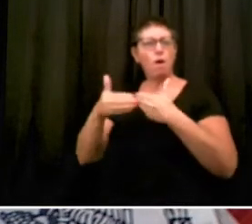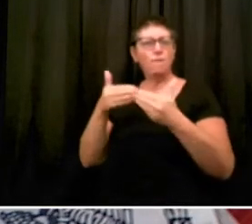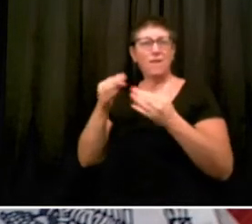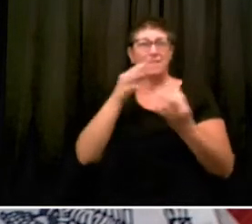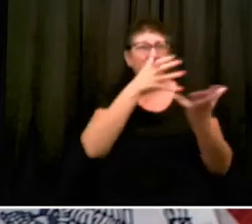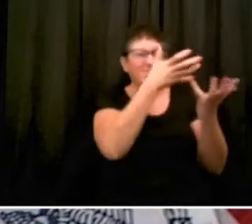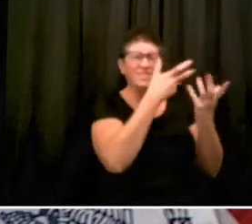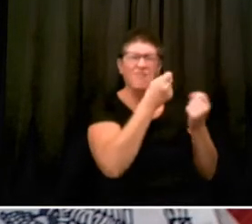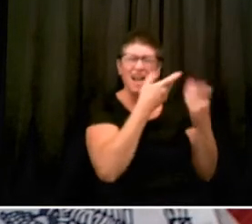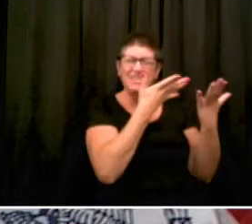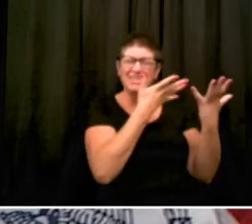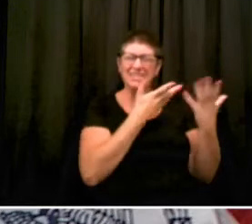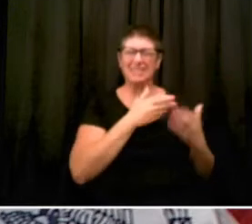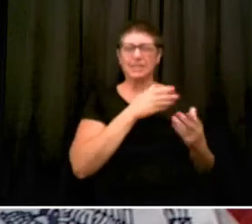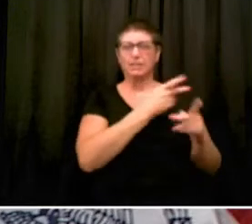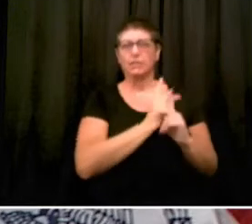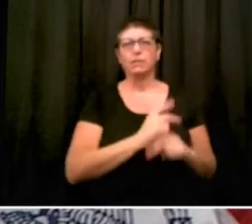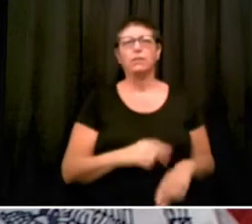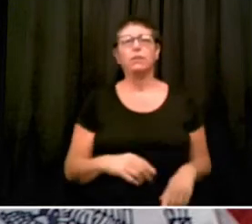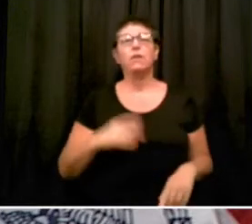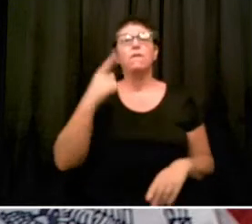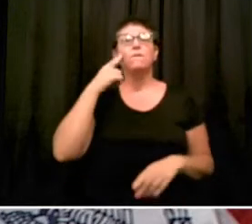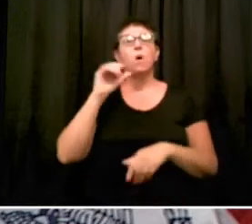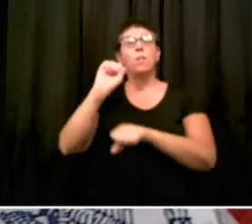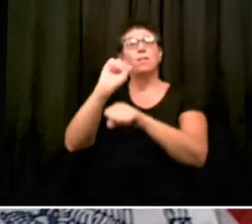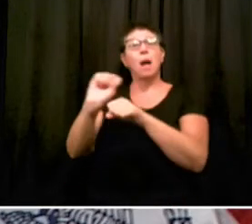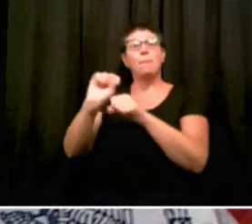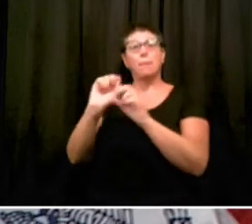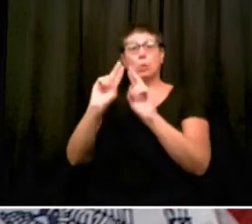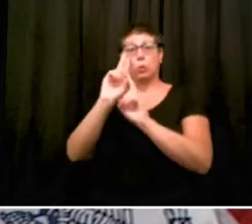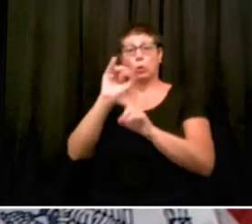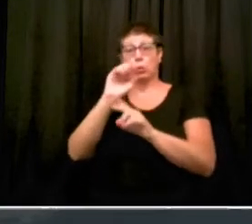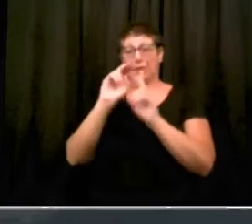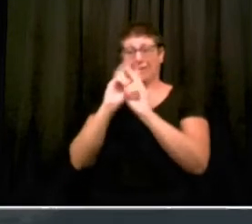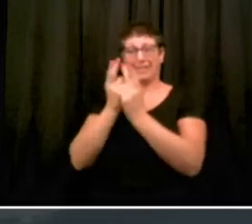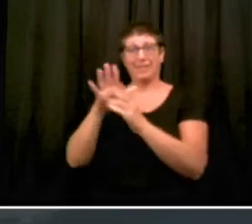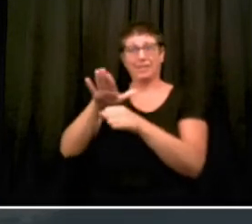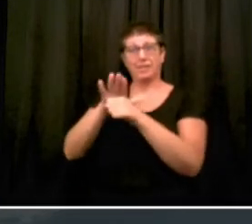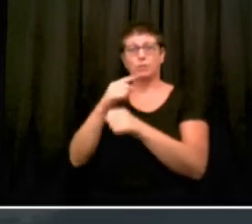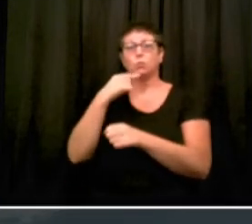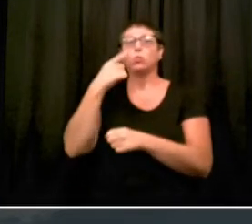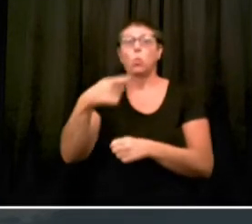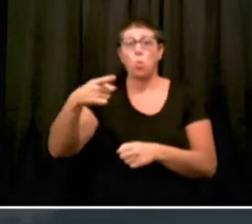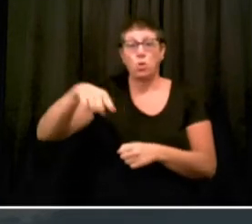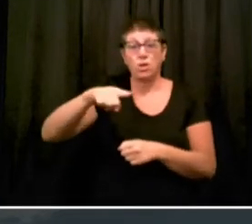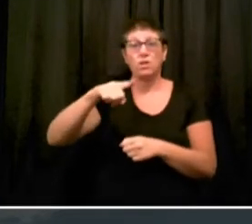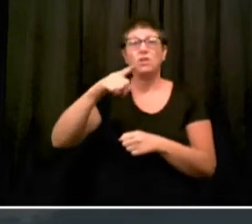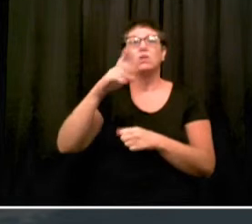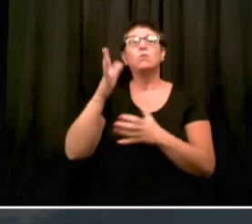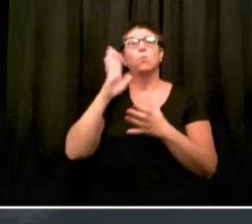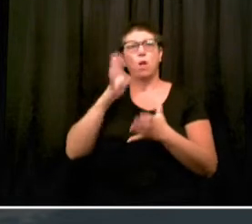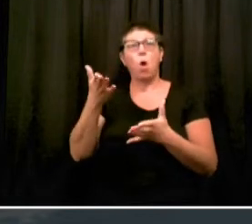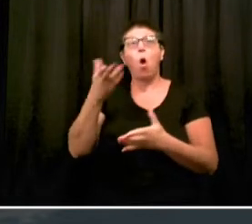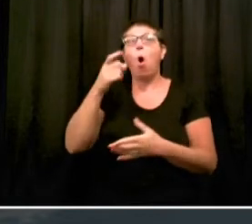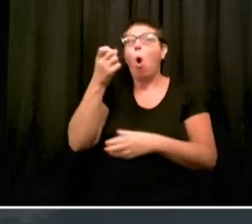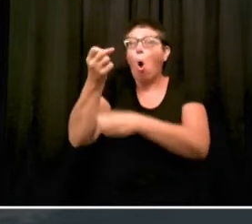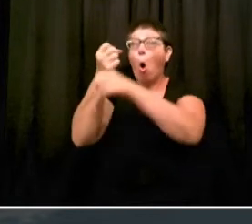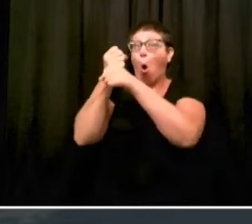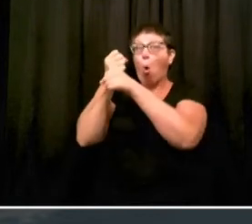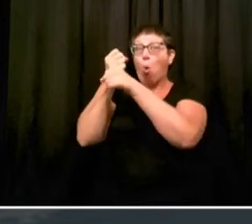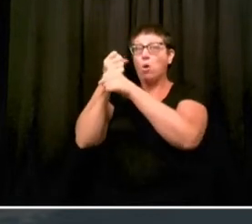will hold, but it will be on a day-to-day basis. We won't send off the layoff notices today, but each day we will